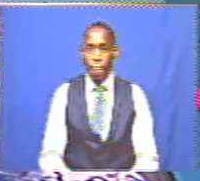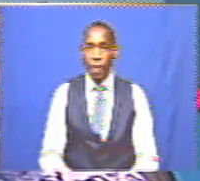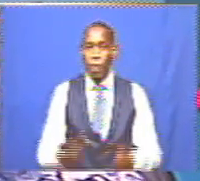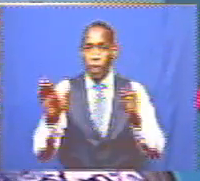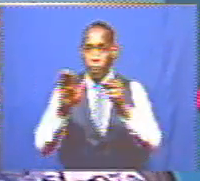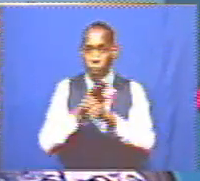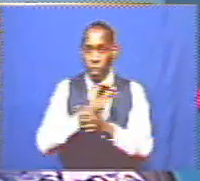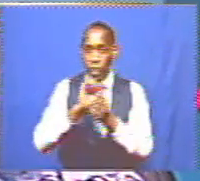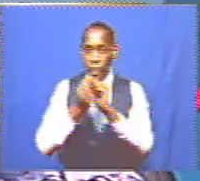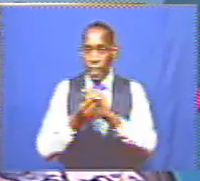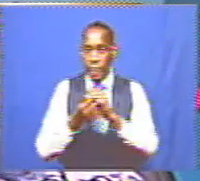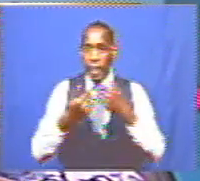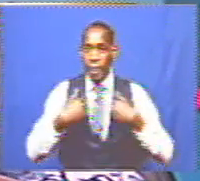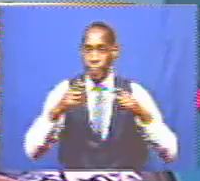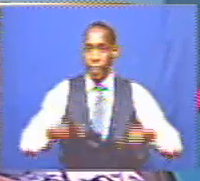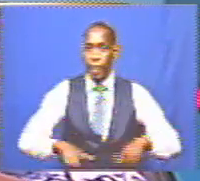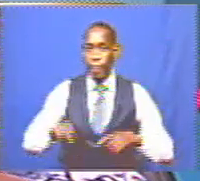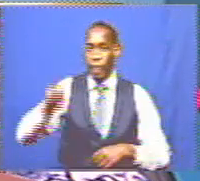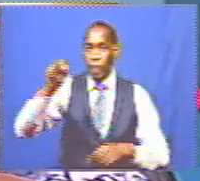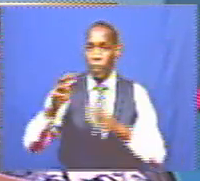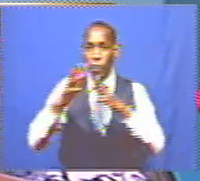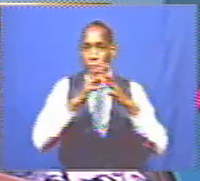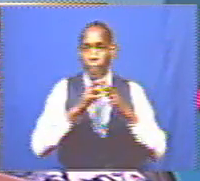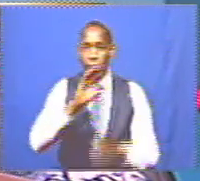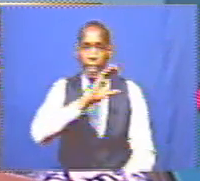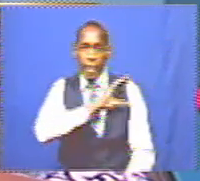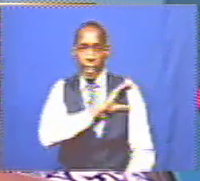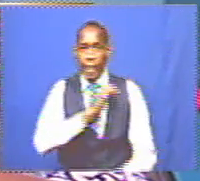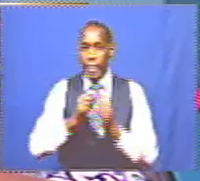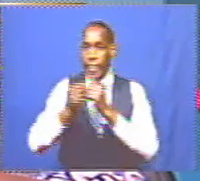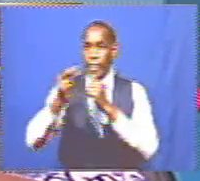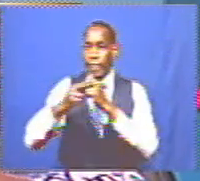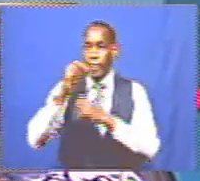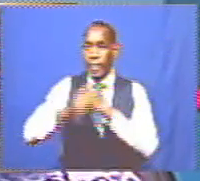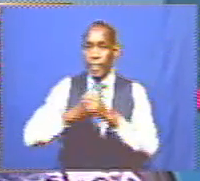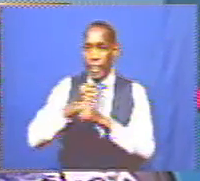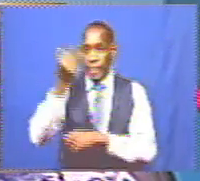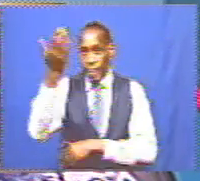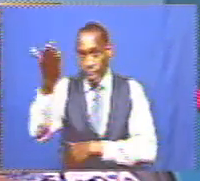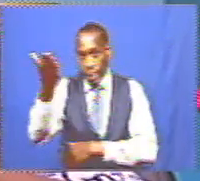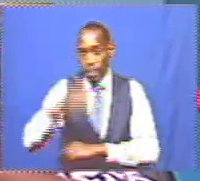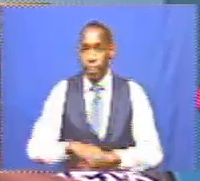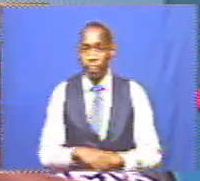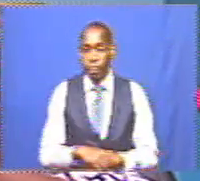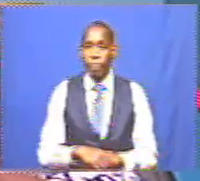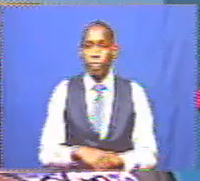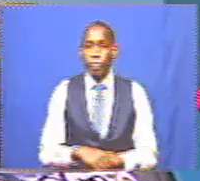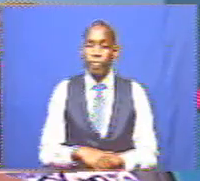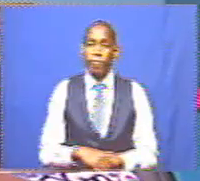change, having lived in North America, Canada for 17 years, and getting